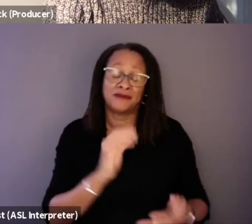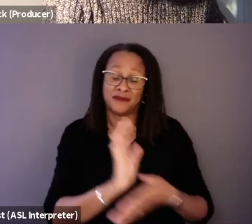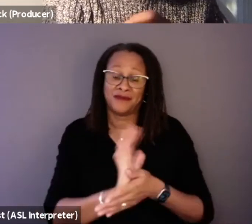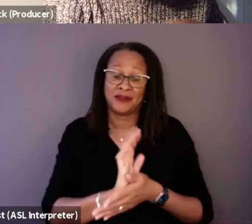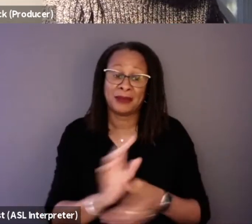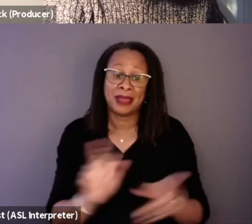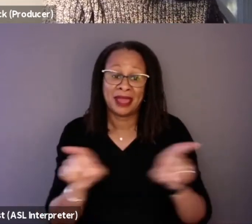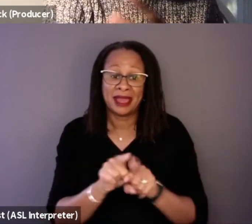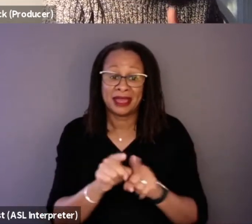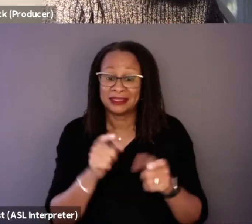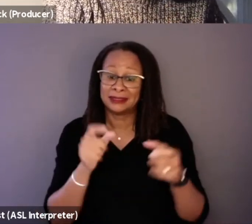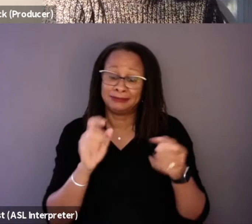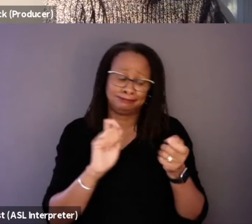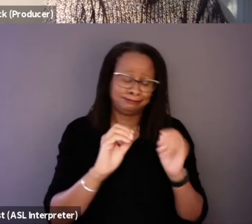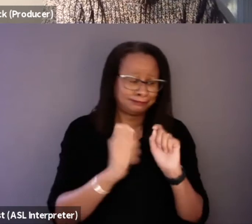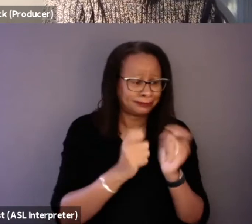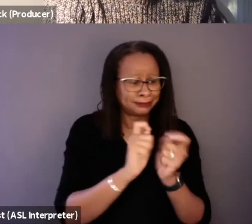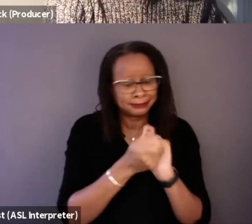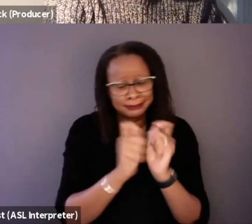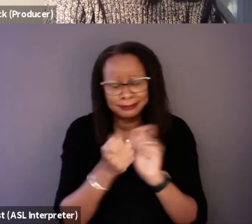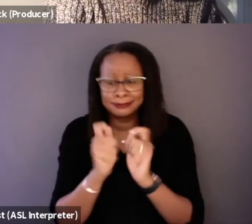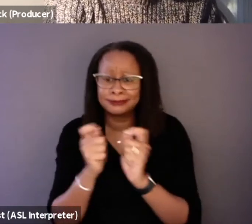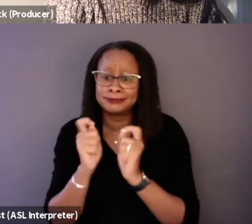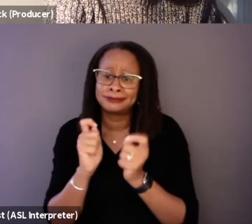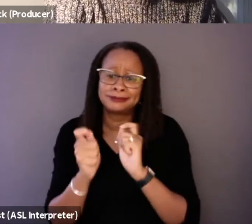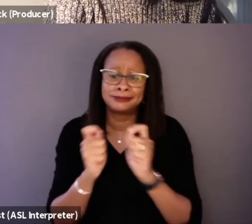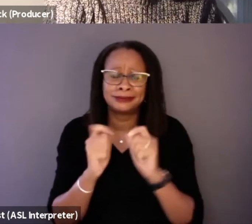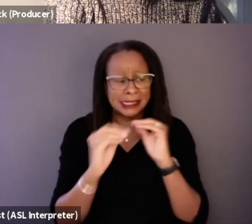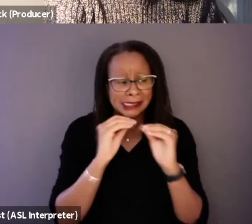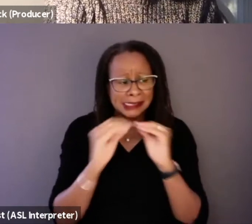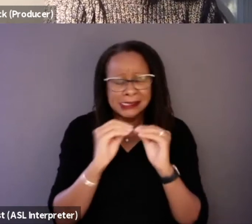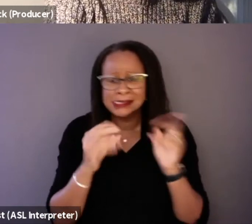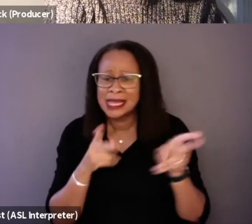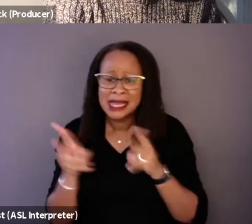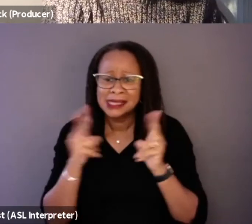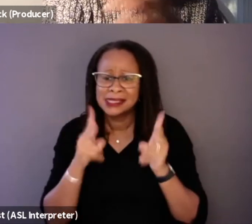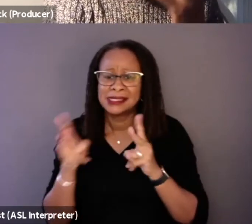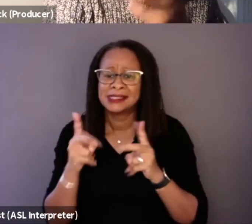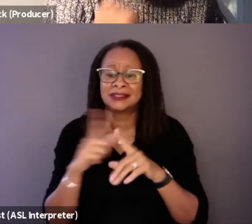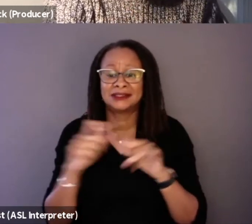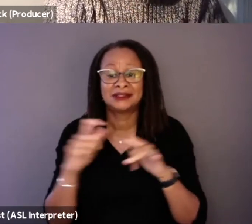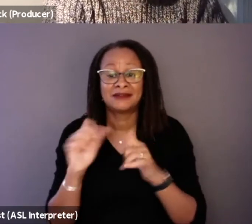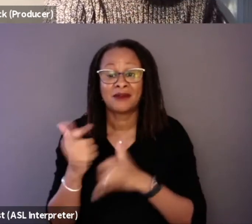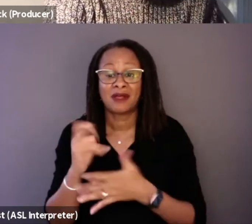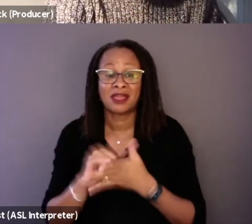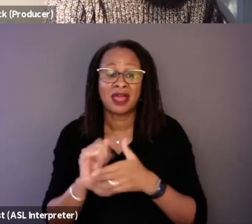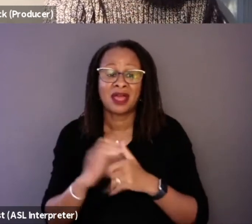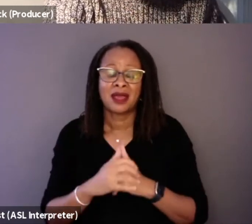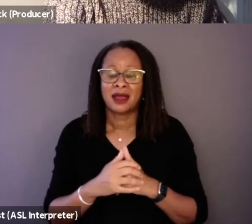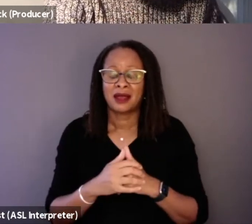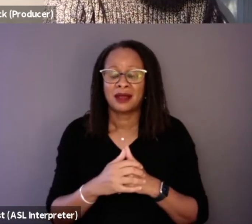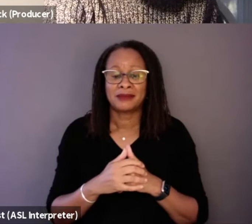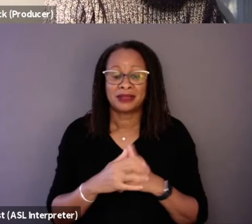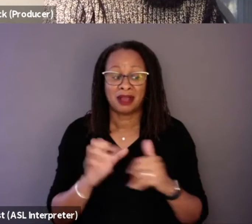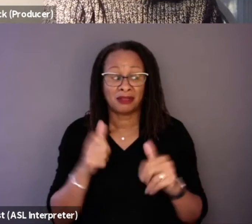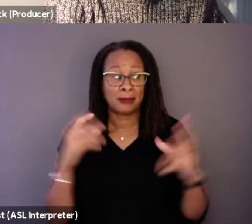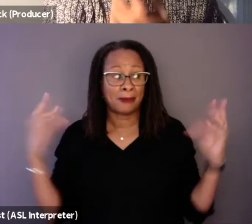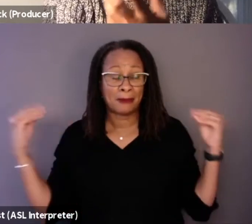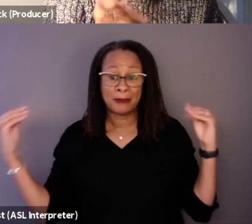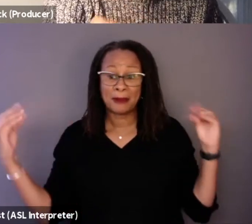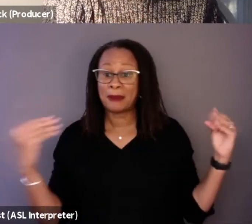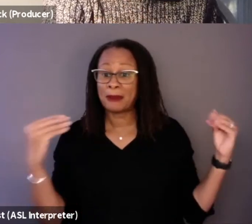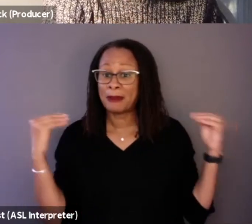they're tweaking and tinkering and you know, with the edit and all that, and we've got voices around them, you know,